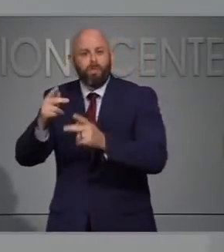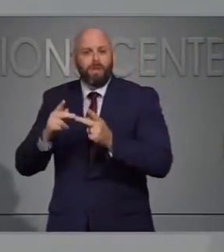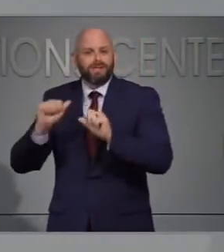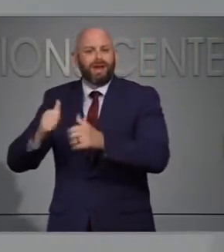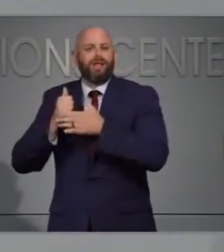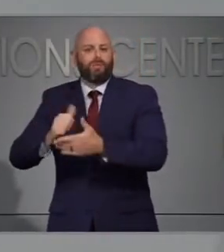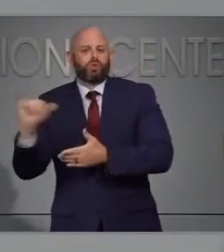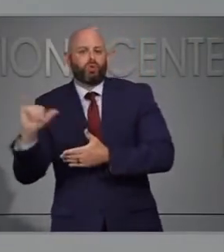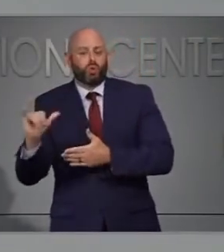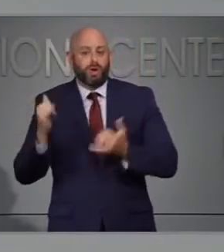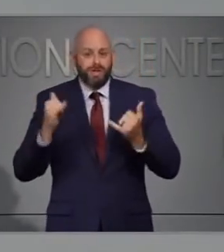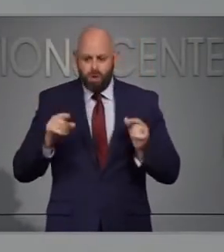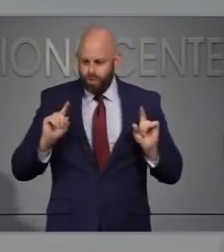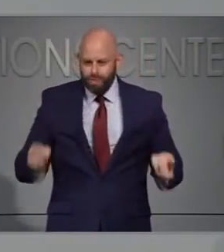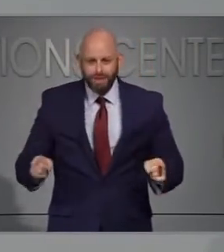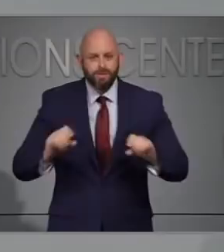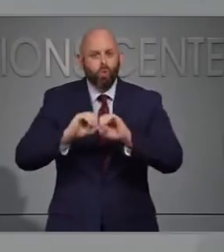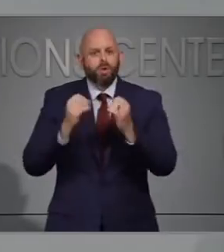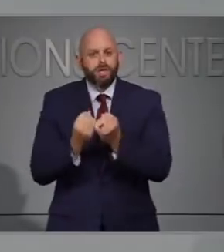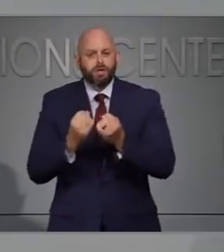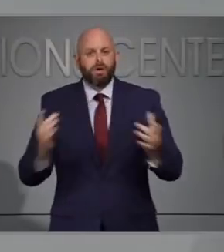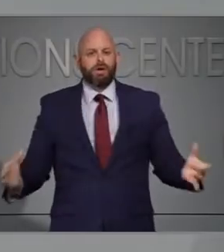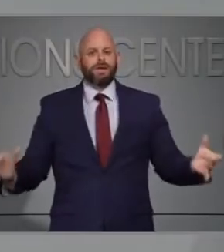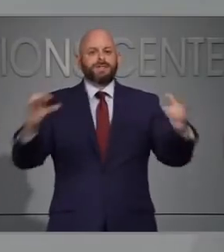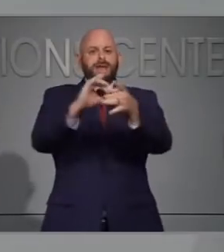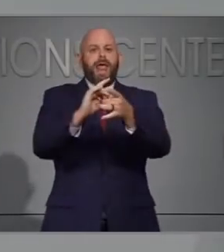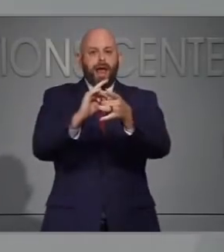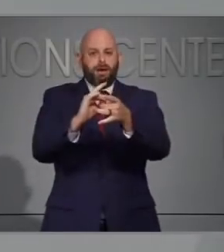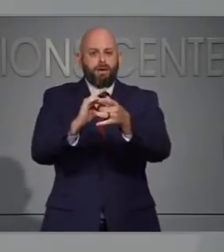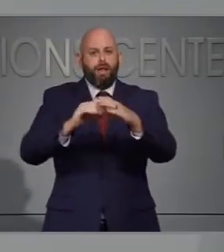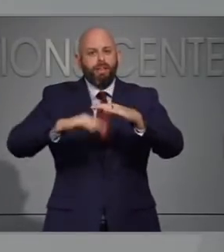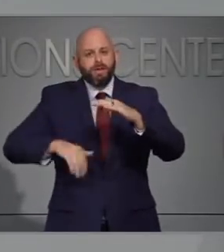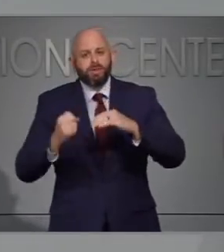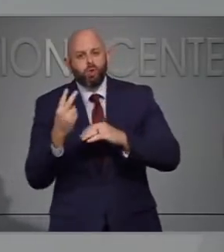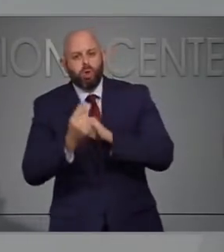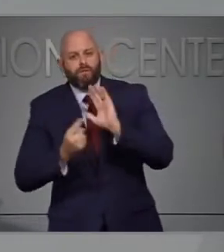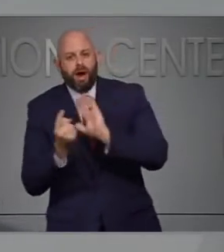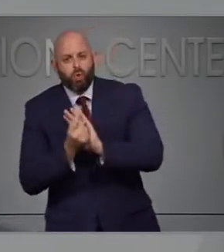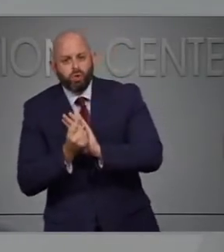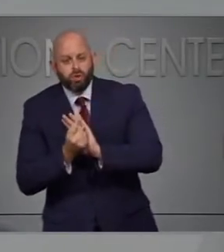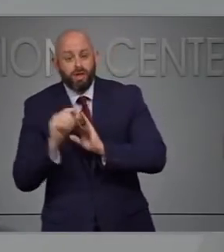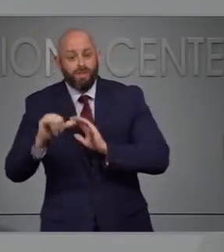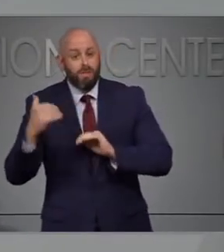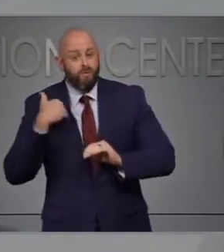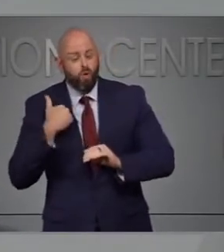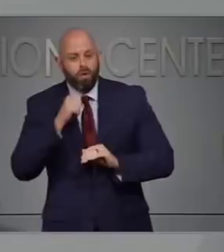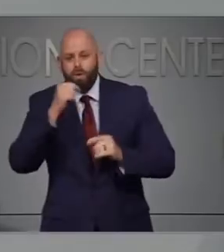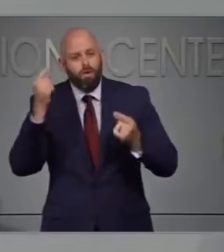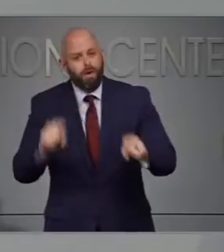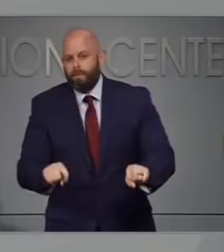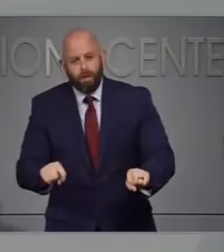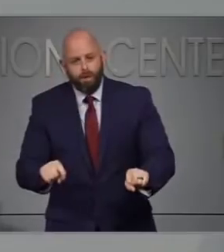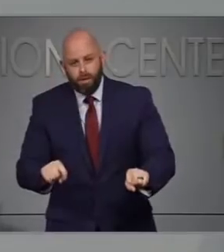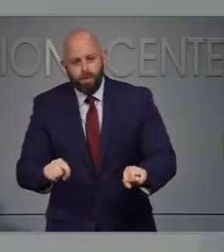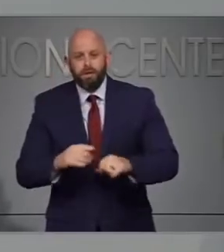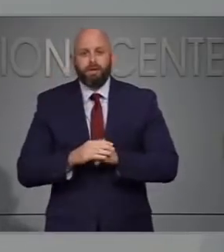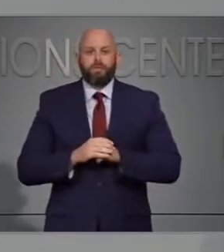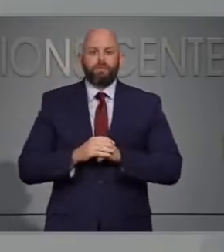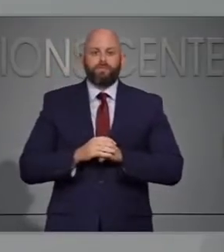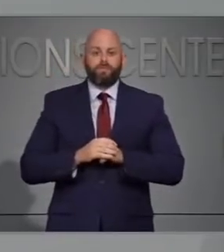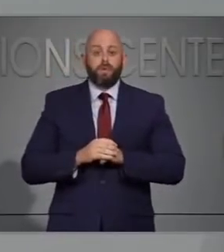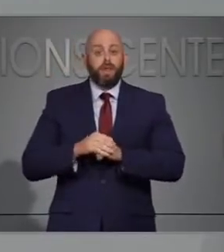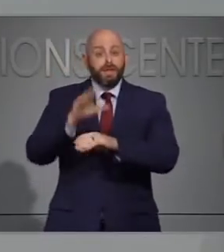two agencies were able to connect via the network within 12 hours, which is unheard of. As of 1:30 p.m.